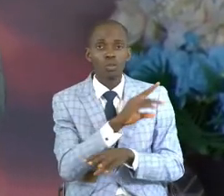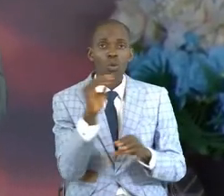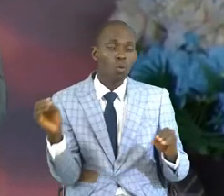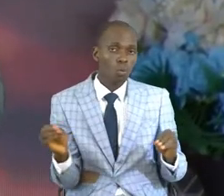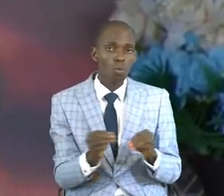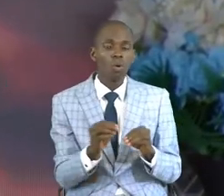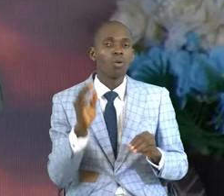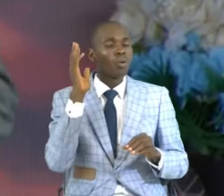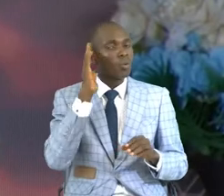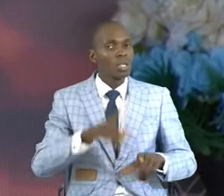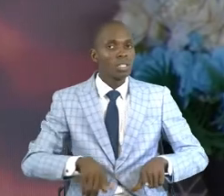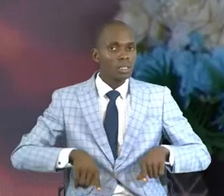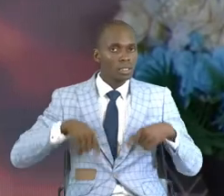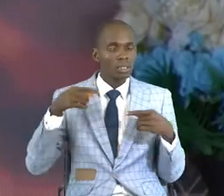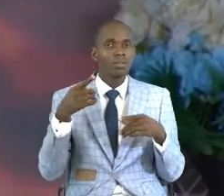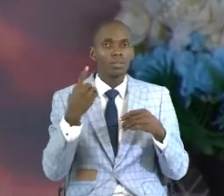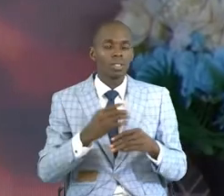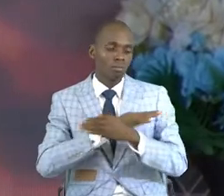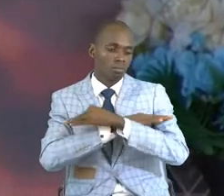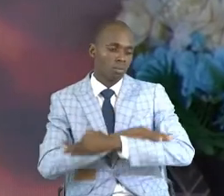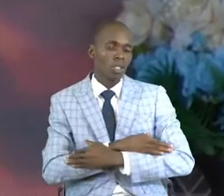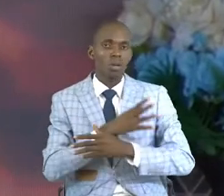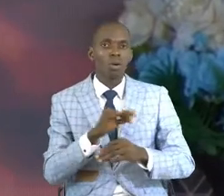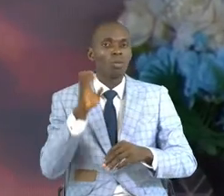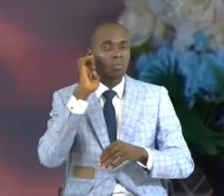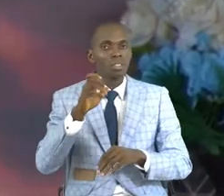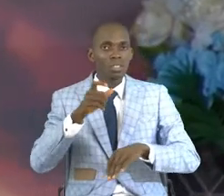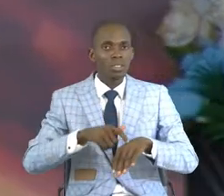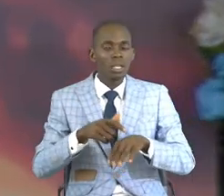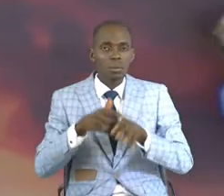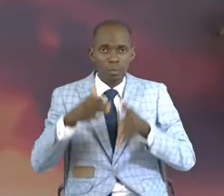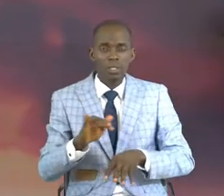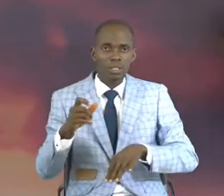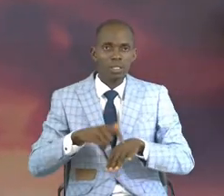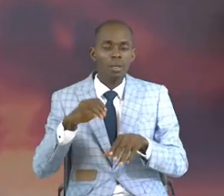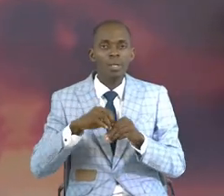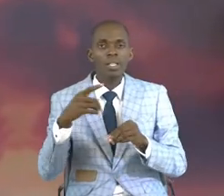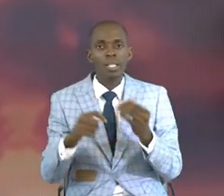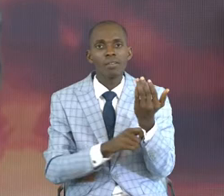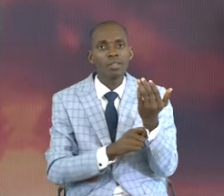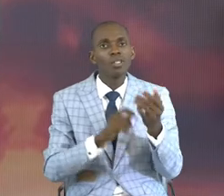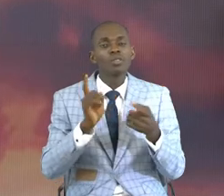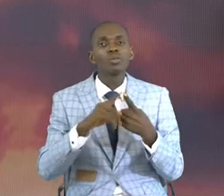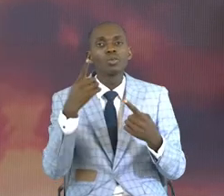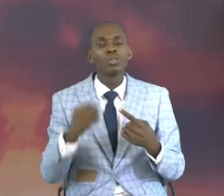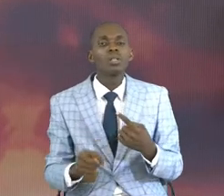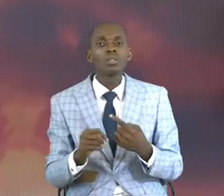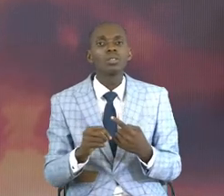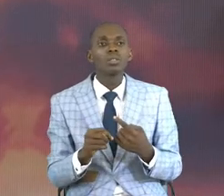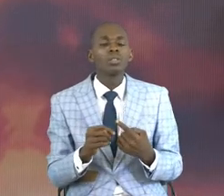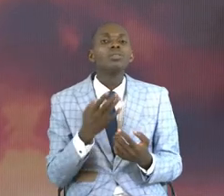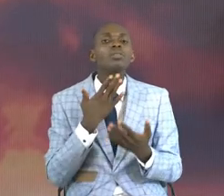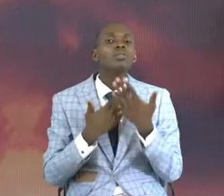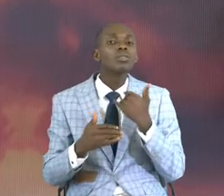live the rest of his time in the flesh to the lust of men, but to